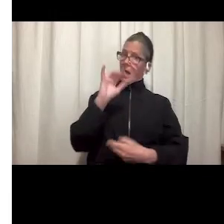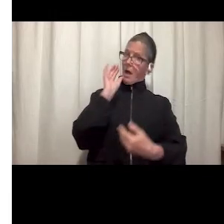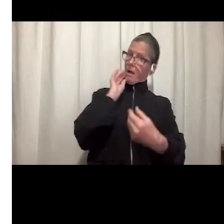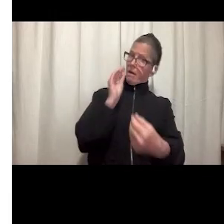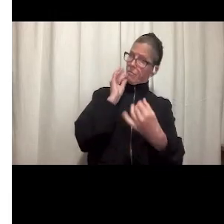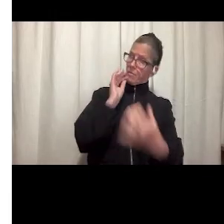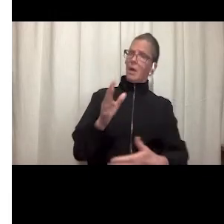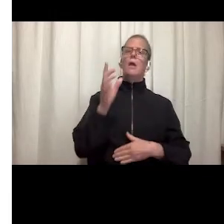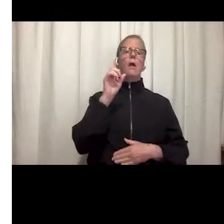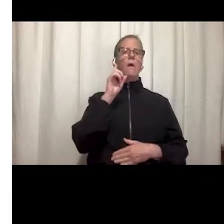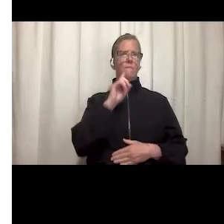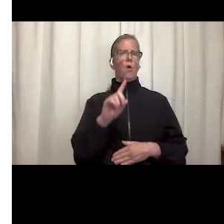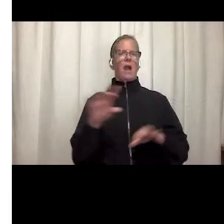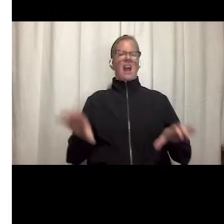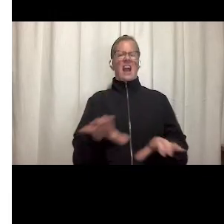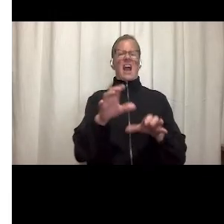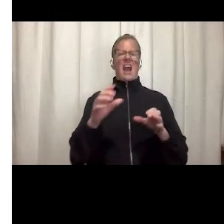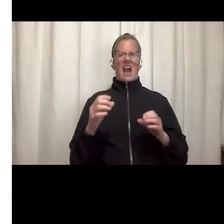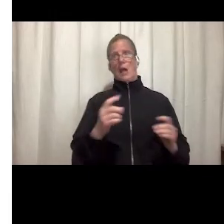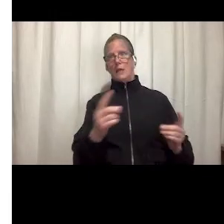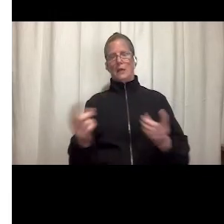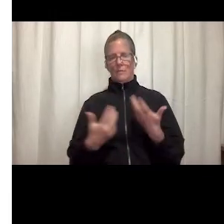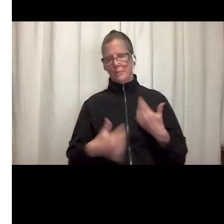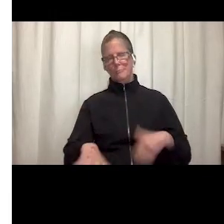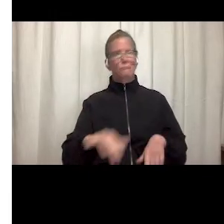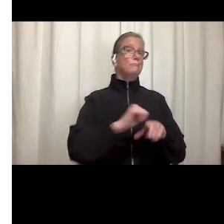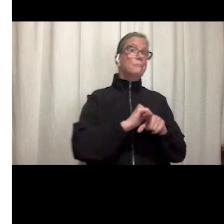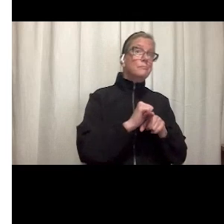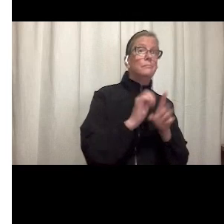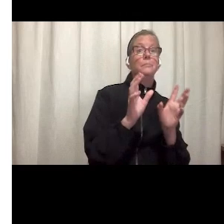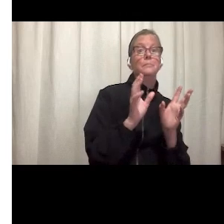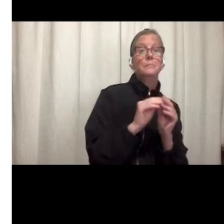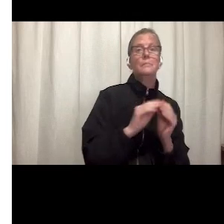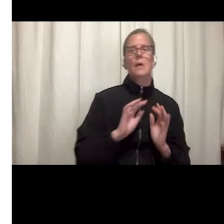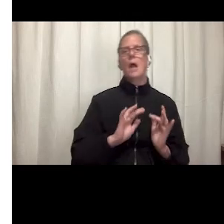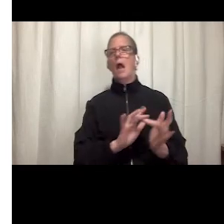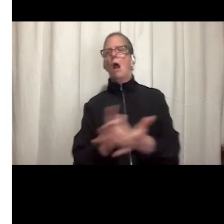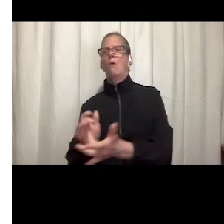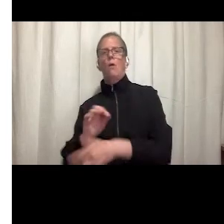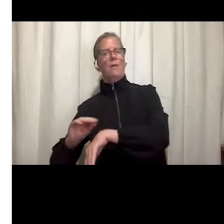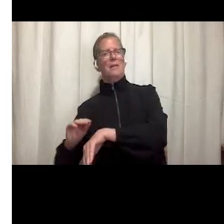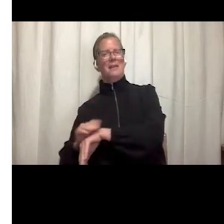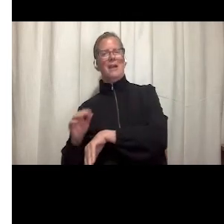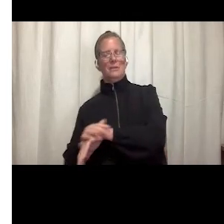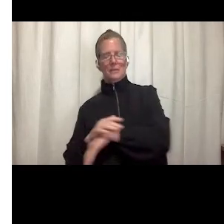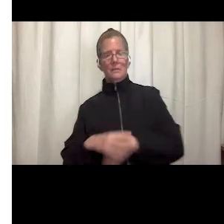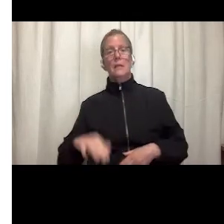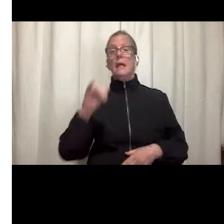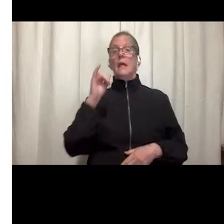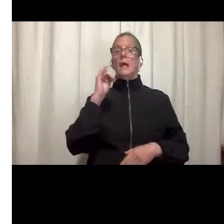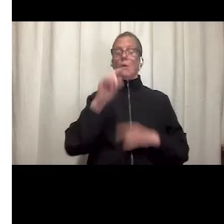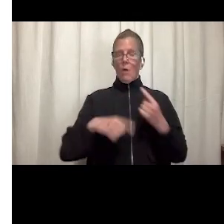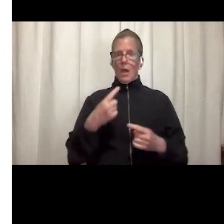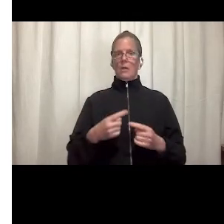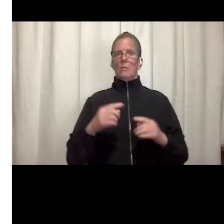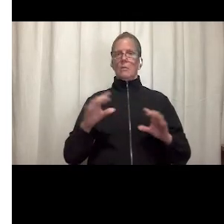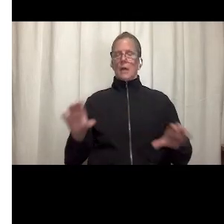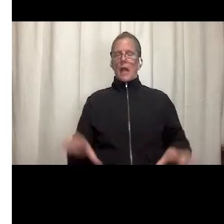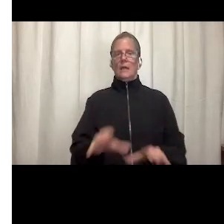activities, such as training sessions, outreach, or counseling. When activities are implemented, they